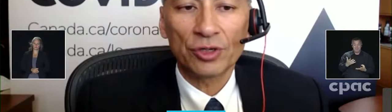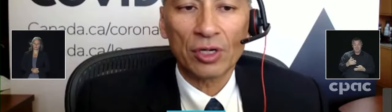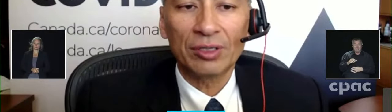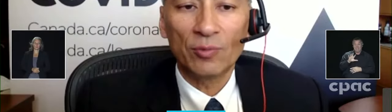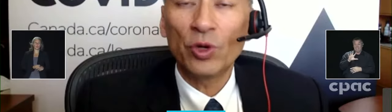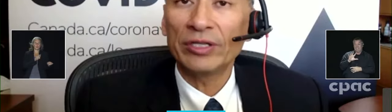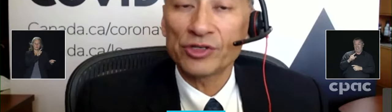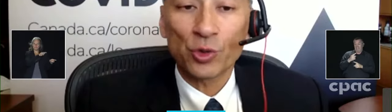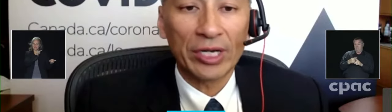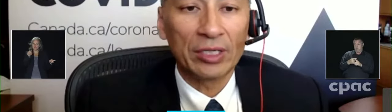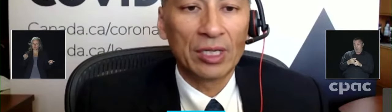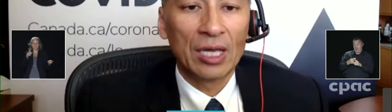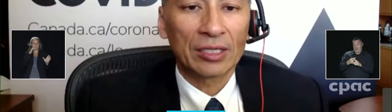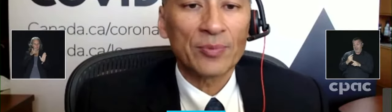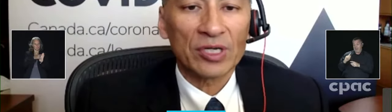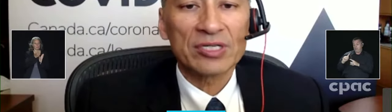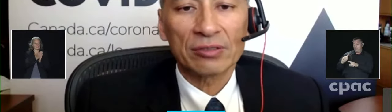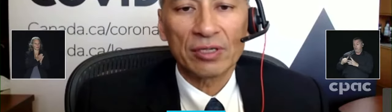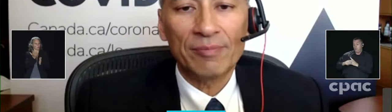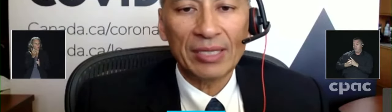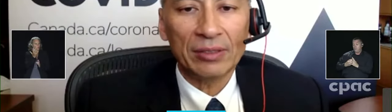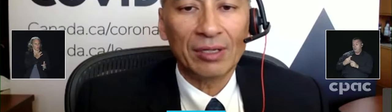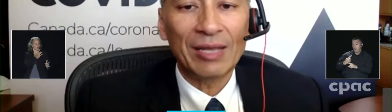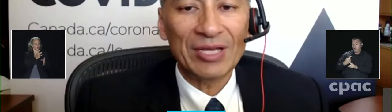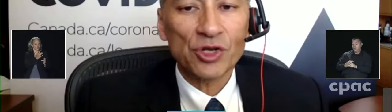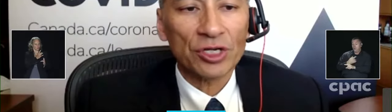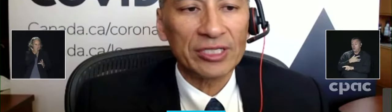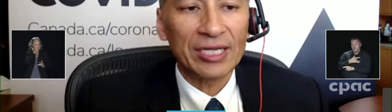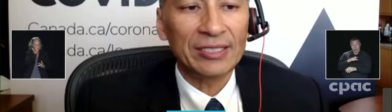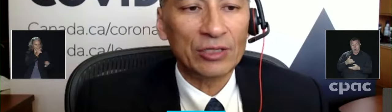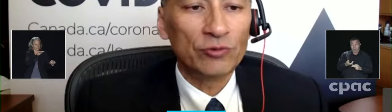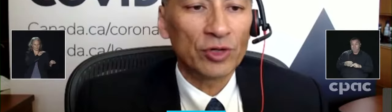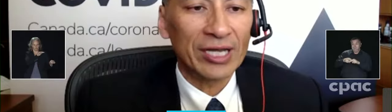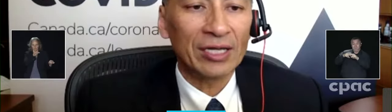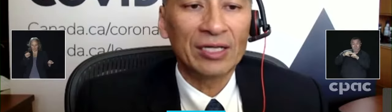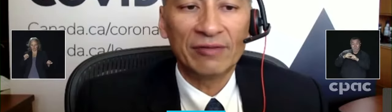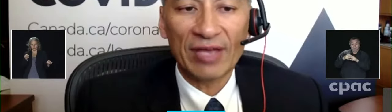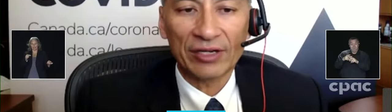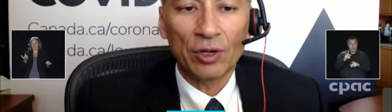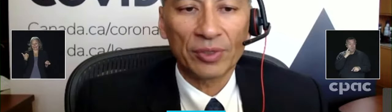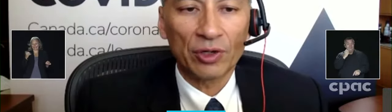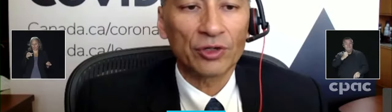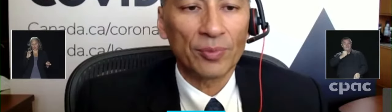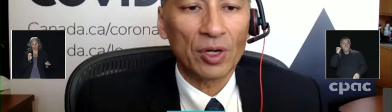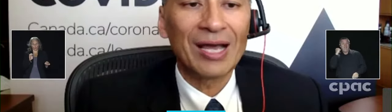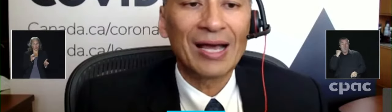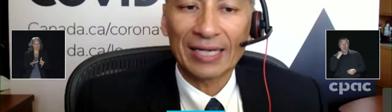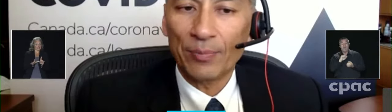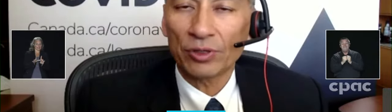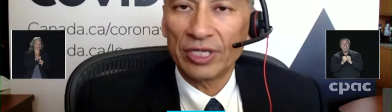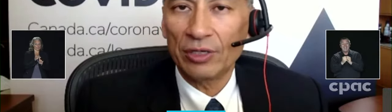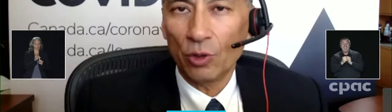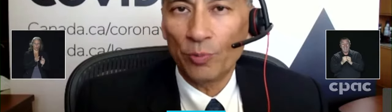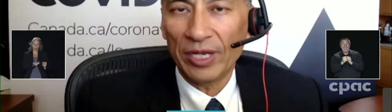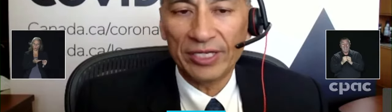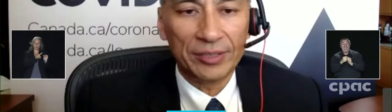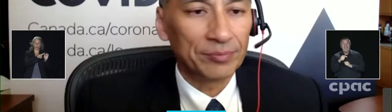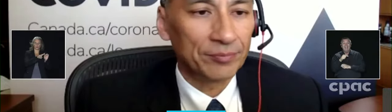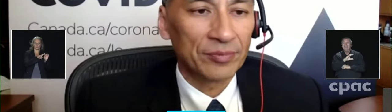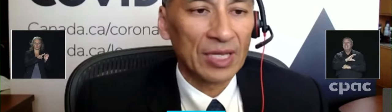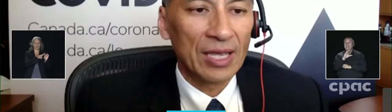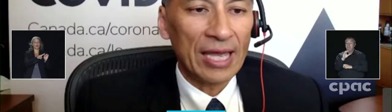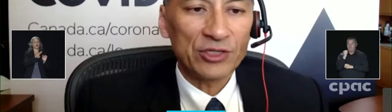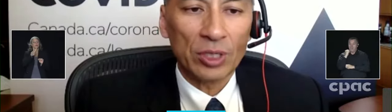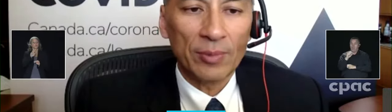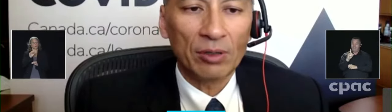fois durant le mois de juin, représentant maintenant la majorité des nouveaux cas de variants préoccupants rapportés au